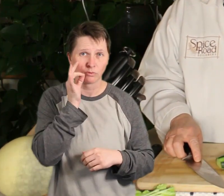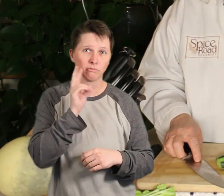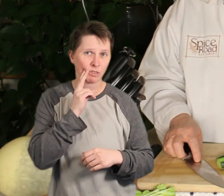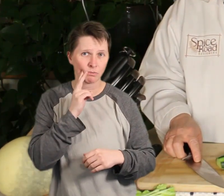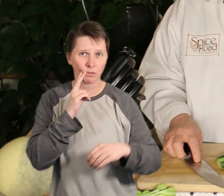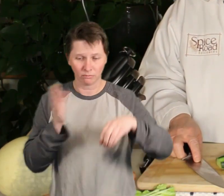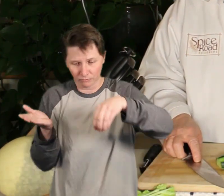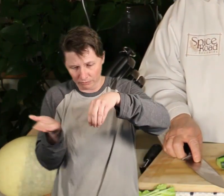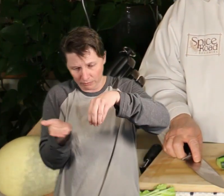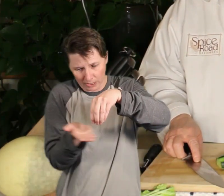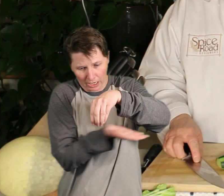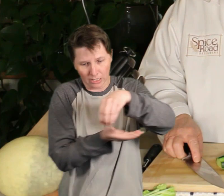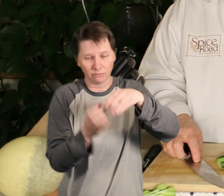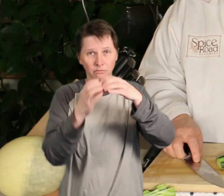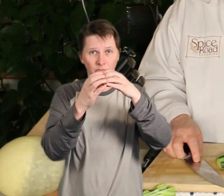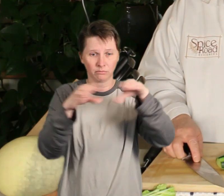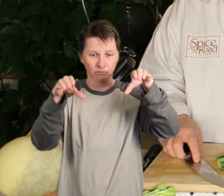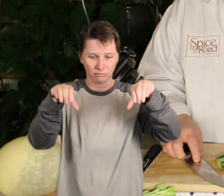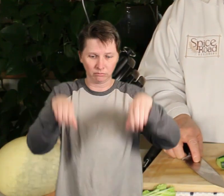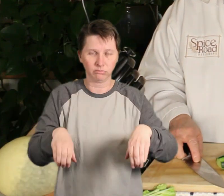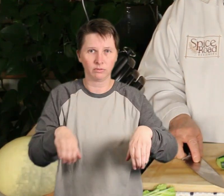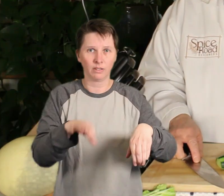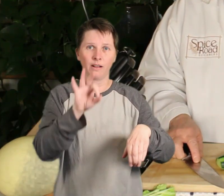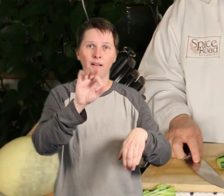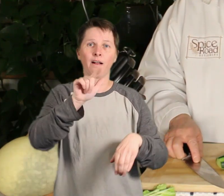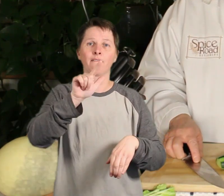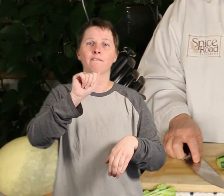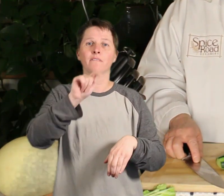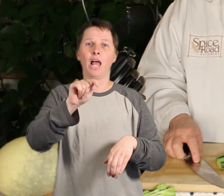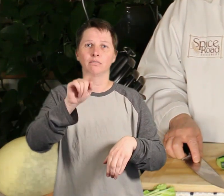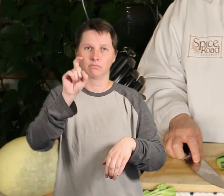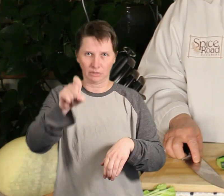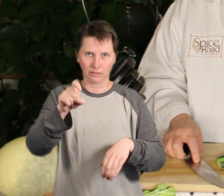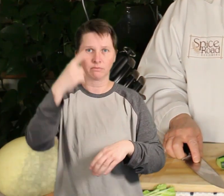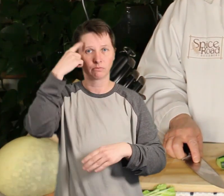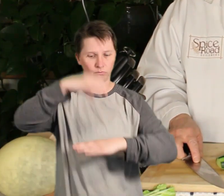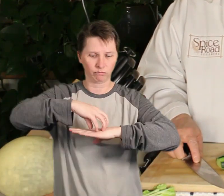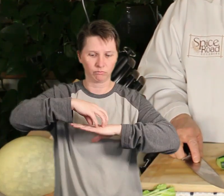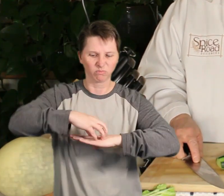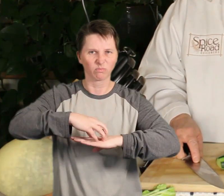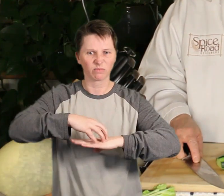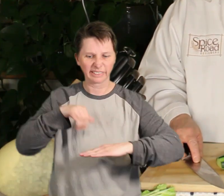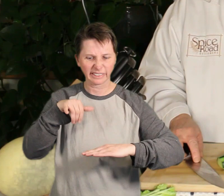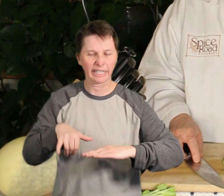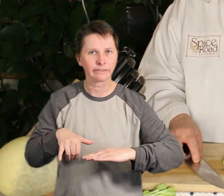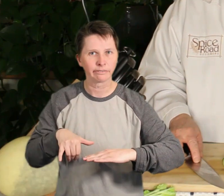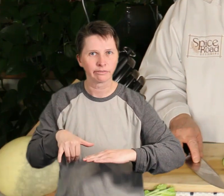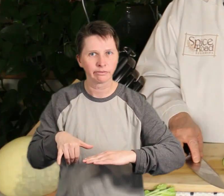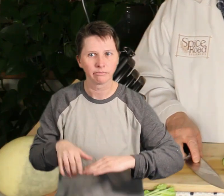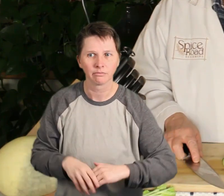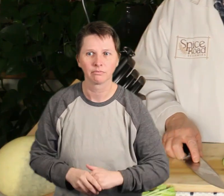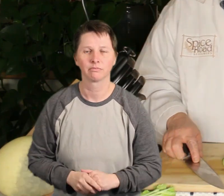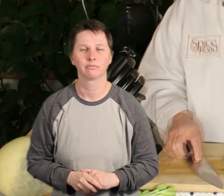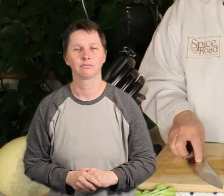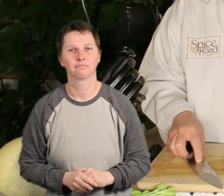draw, the slice, and the power tool. Those are not standard terminology, but as I've taught for